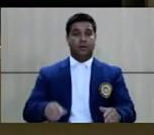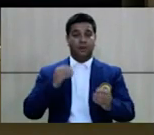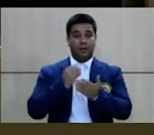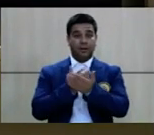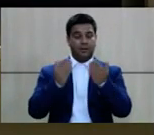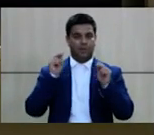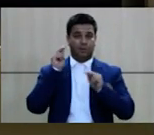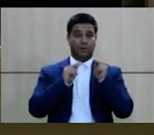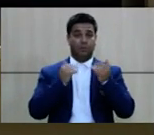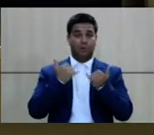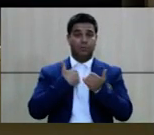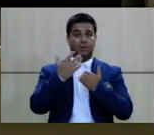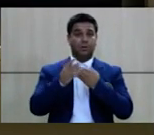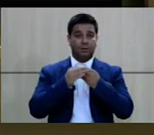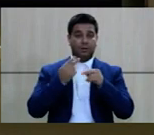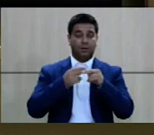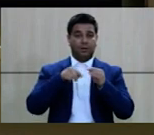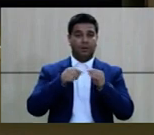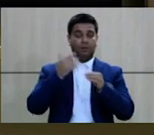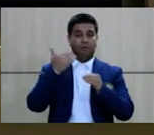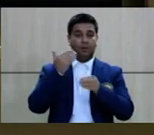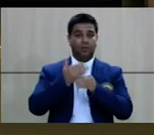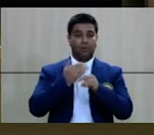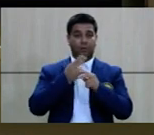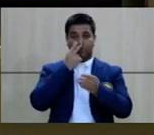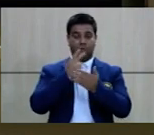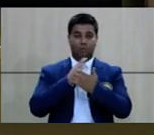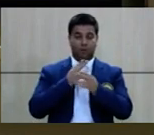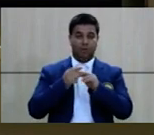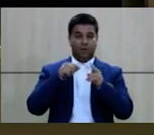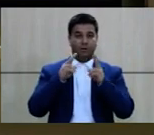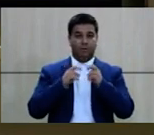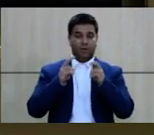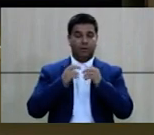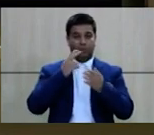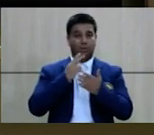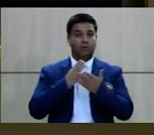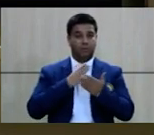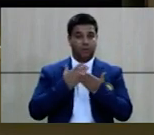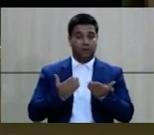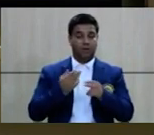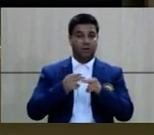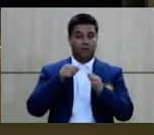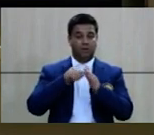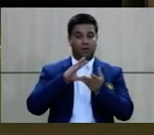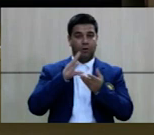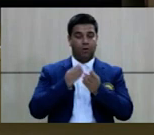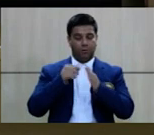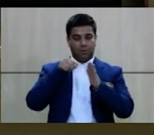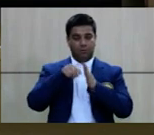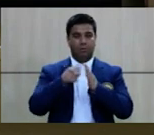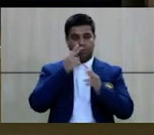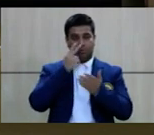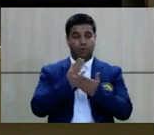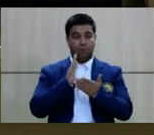Aziz o'quvchilar, hozir biz mana bu videomiz orqali tajribani natijalarini ko'rgan bo'lsak, endi tahlil natijalariga